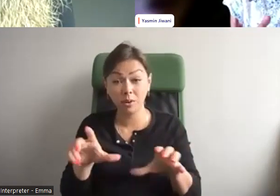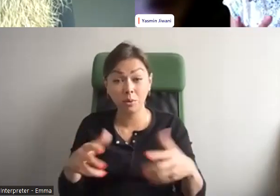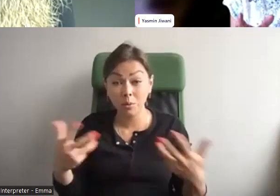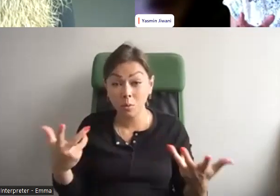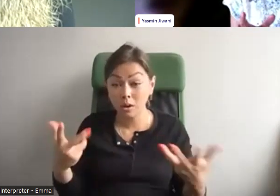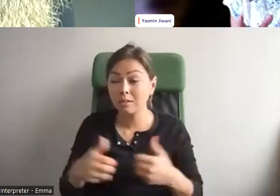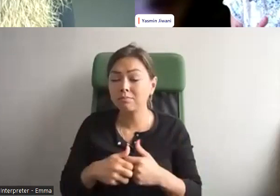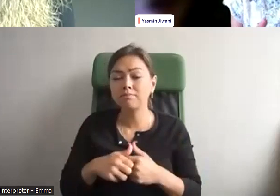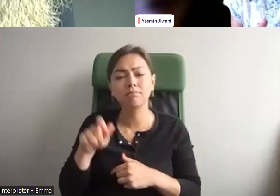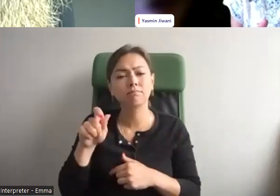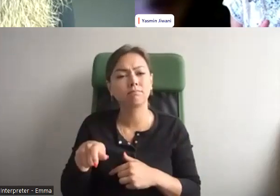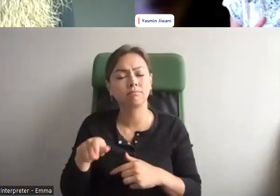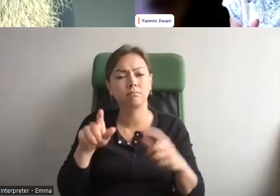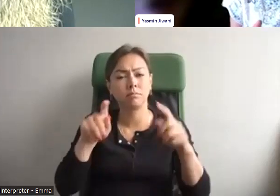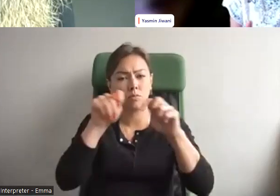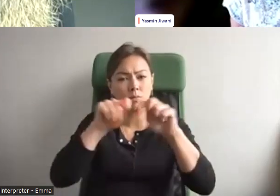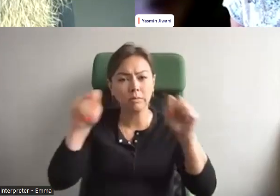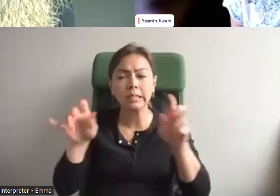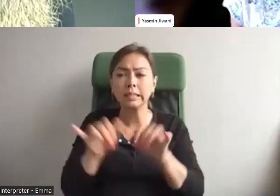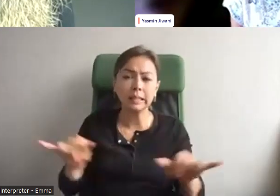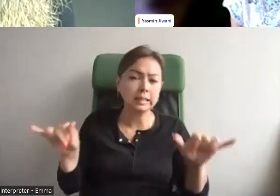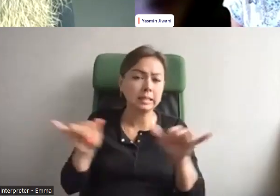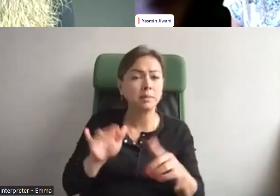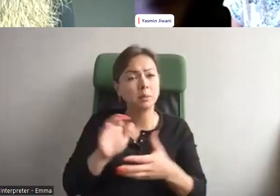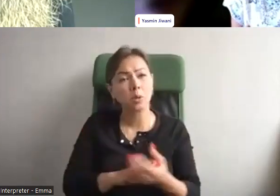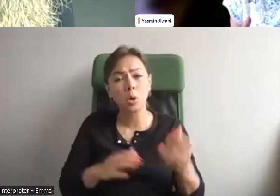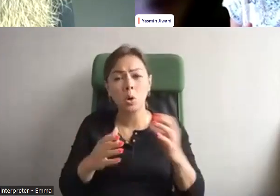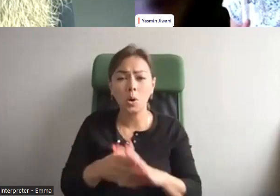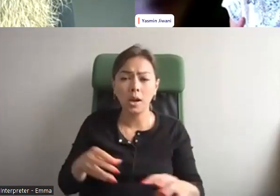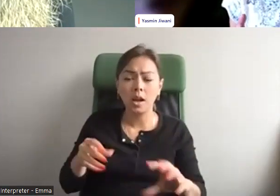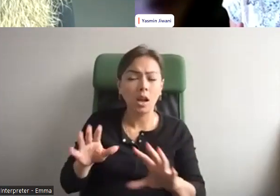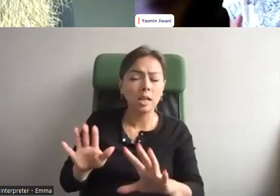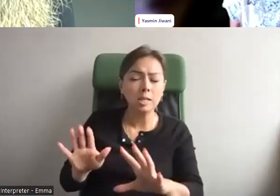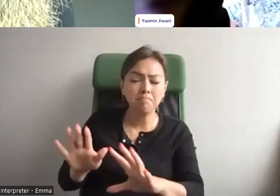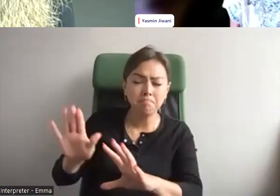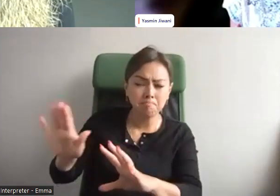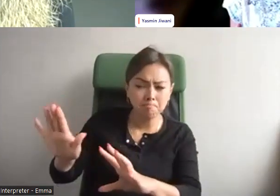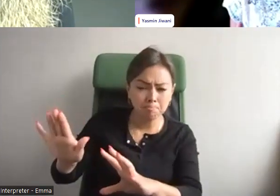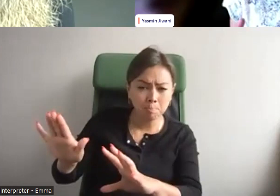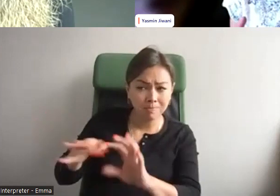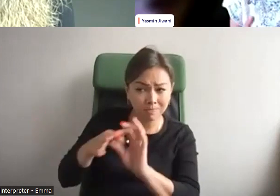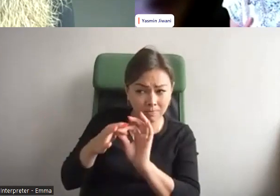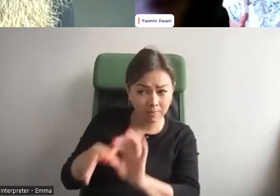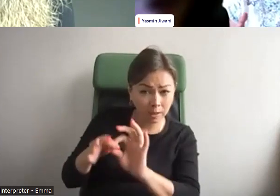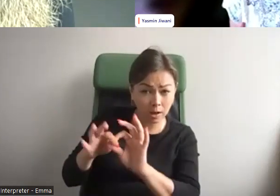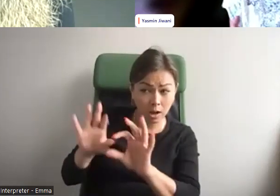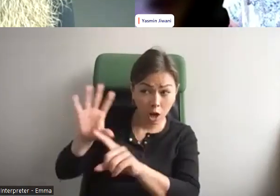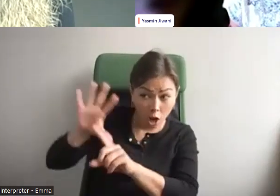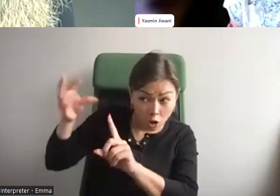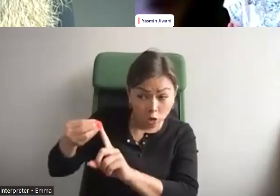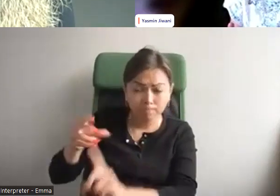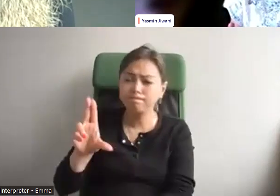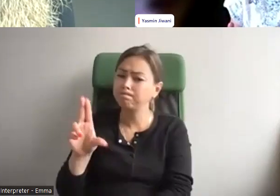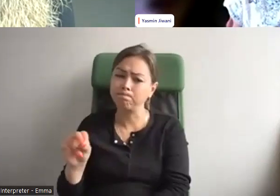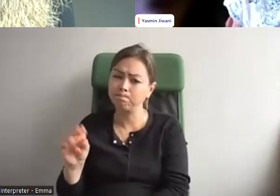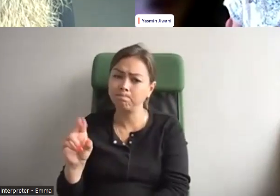change the framing of the story to say, well, this isn't really about culture. This is about femicide. And this is what happens